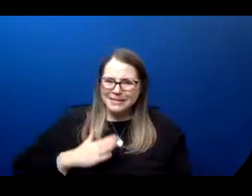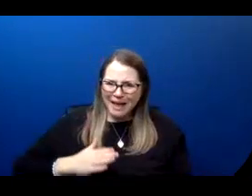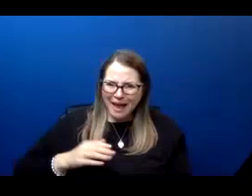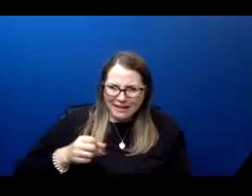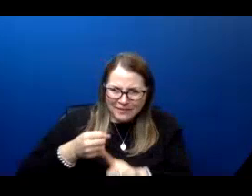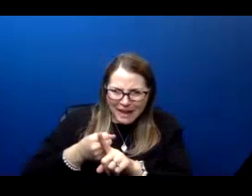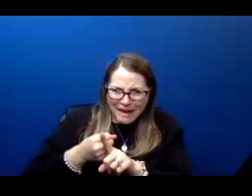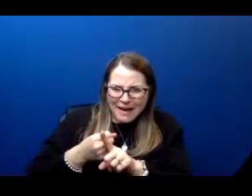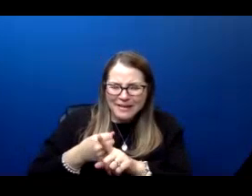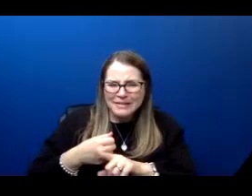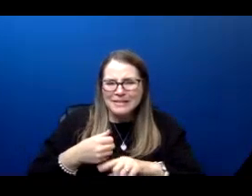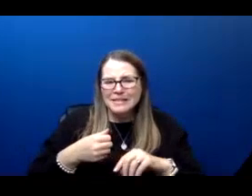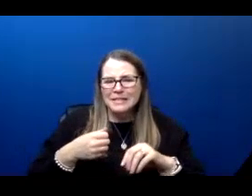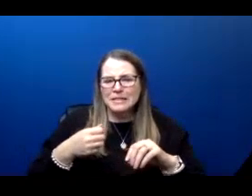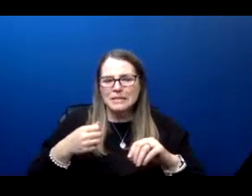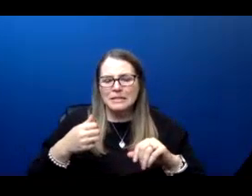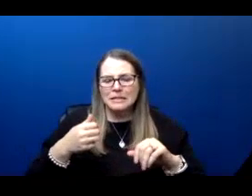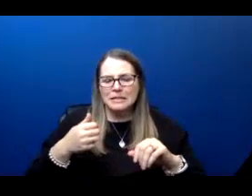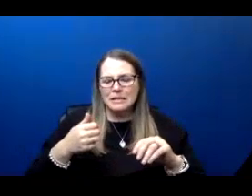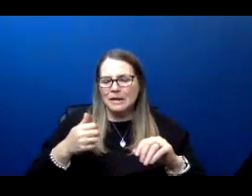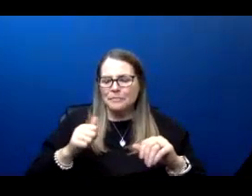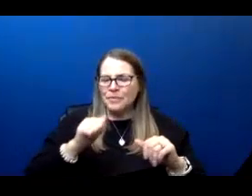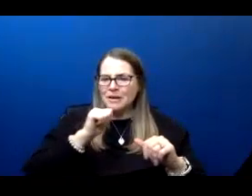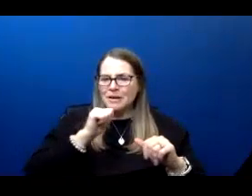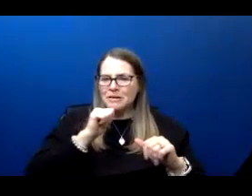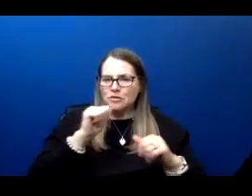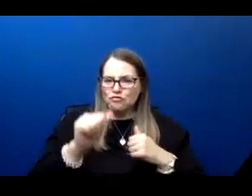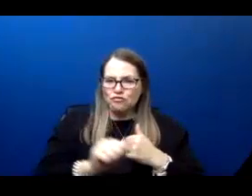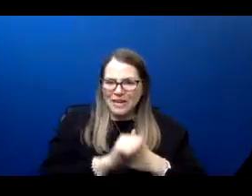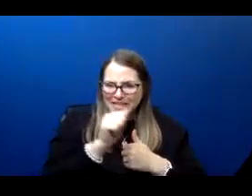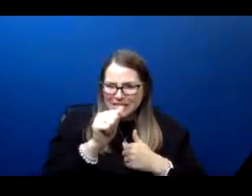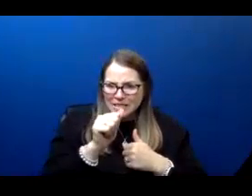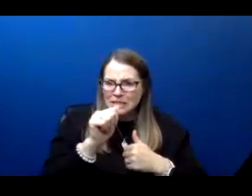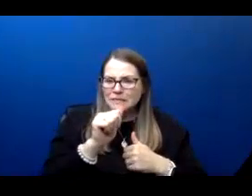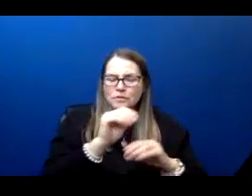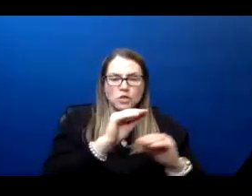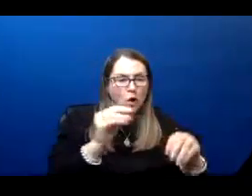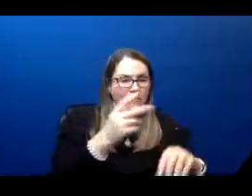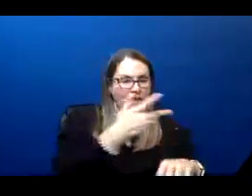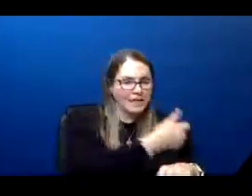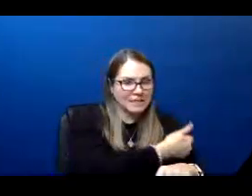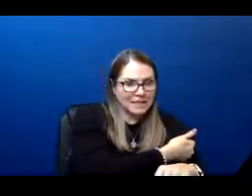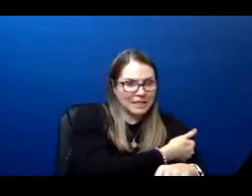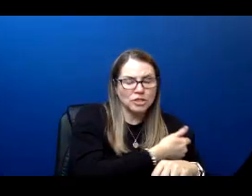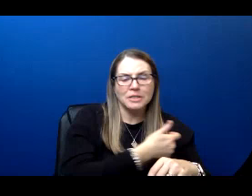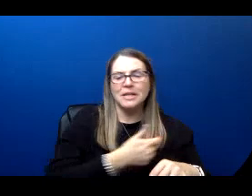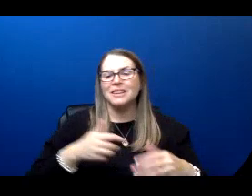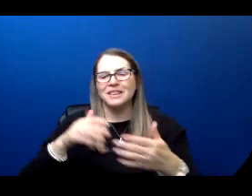risk associated with not getting vaccinated, recommended frequency and vaccination schedule.